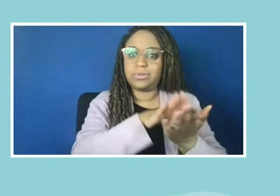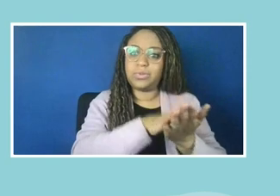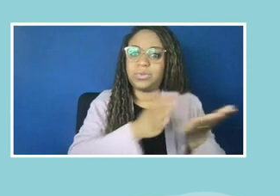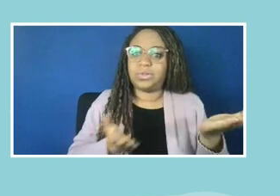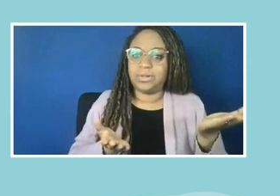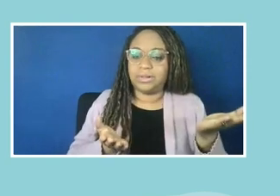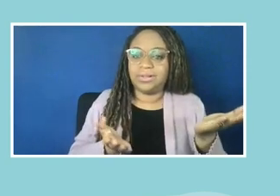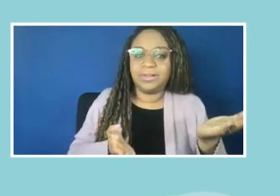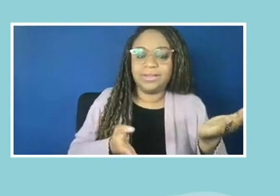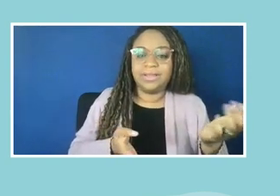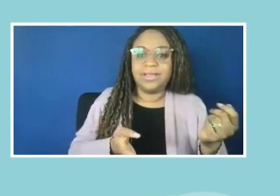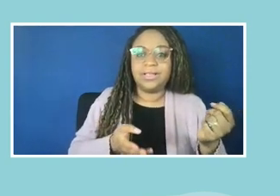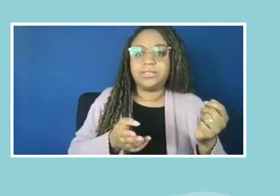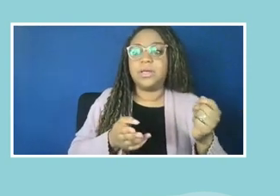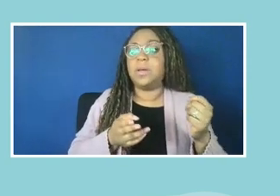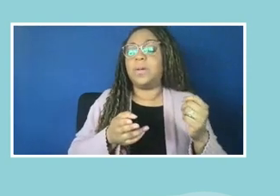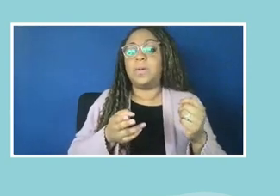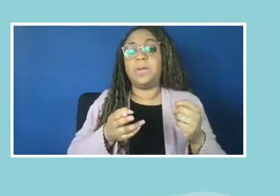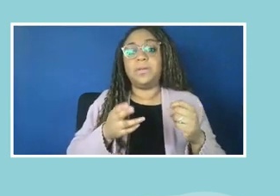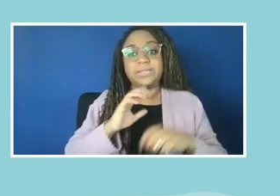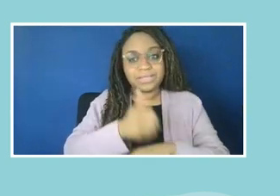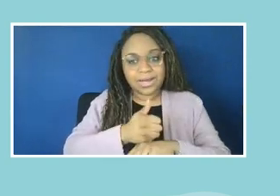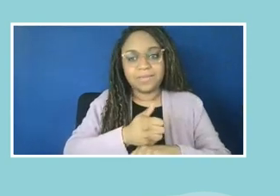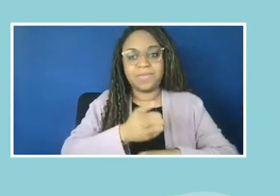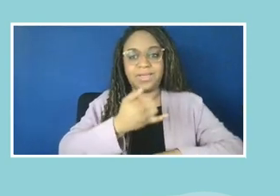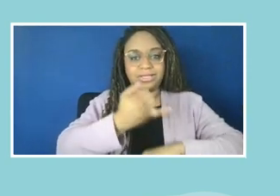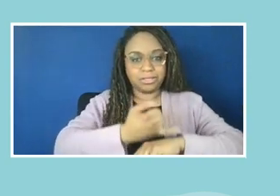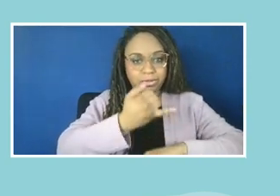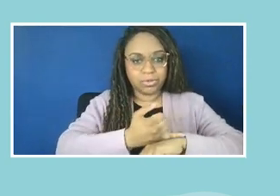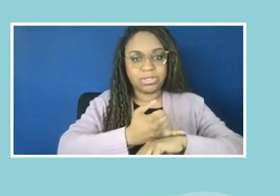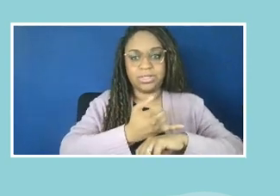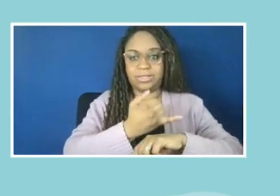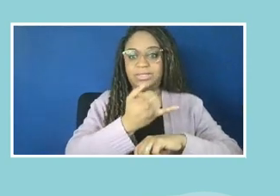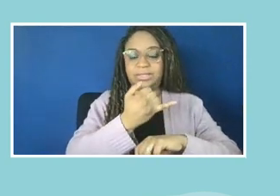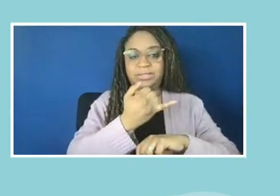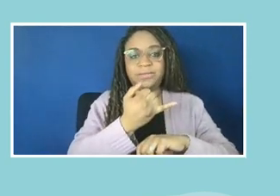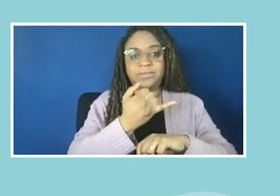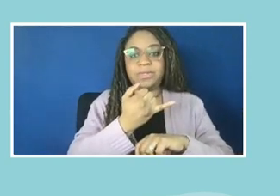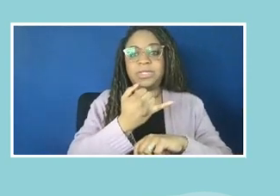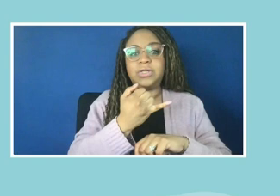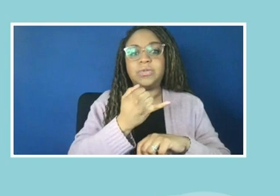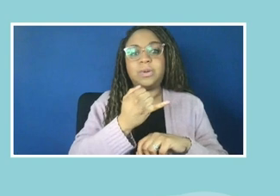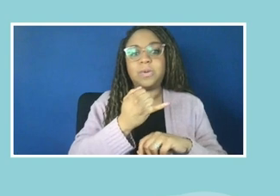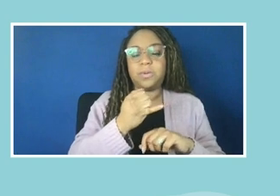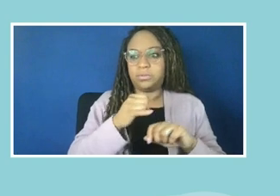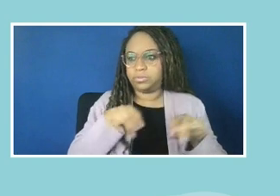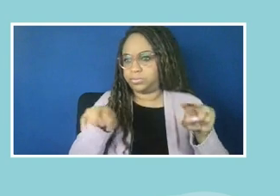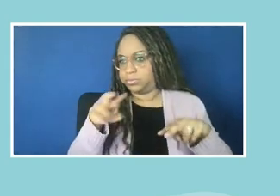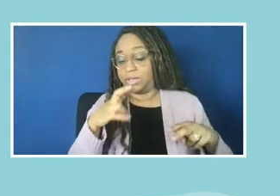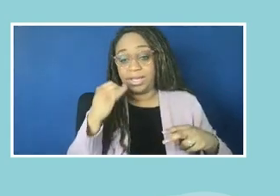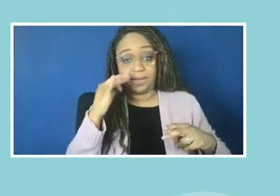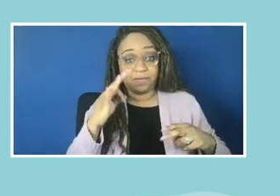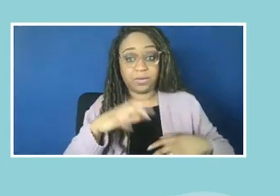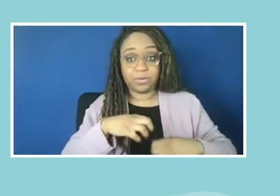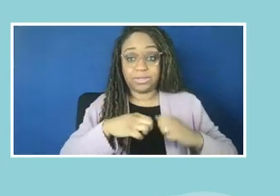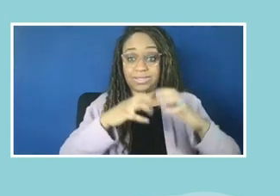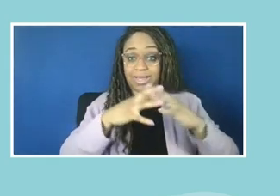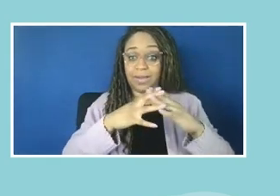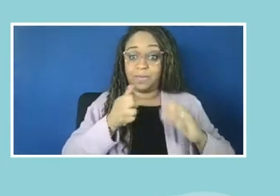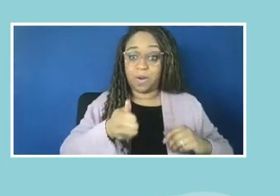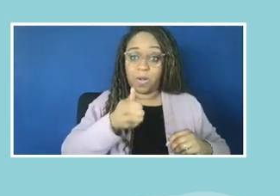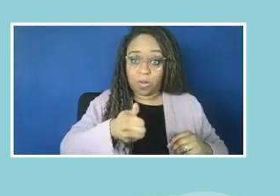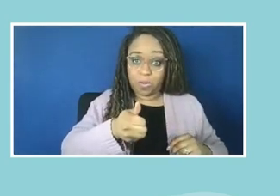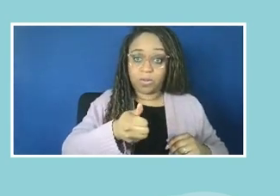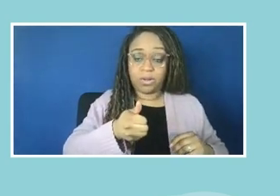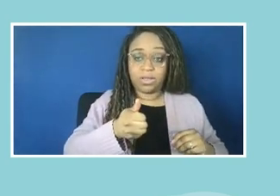your institutions, and you build up your institutions, you build up your own institutions, and you will find that when the time